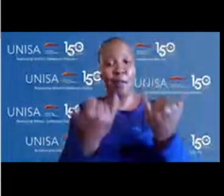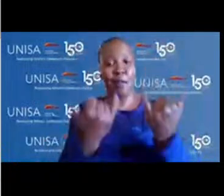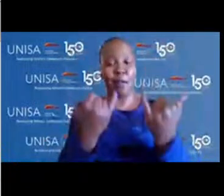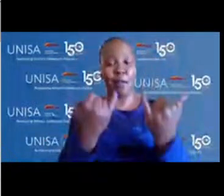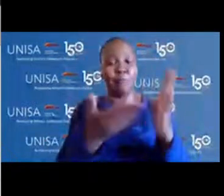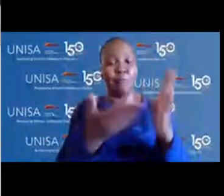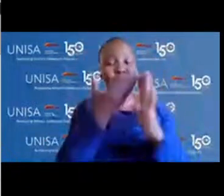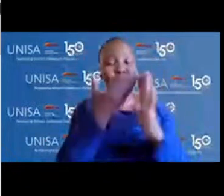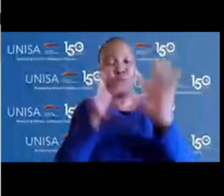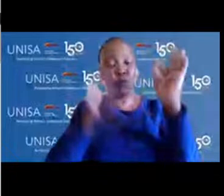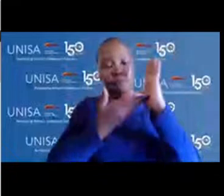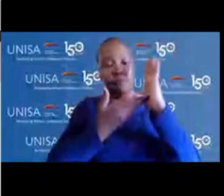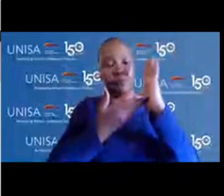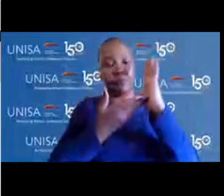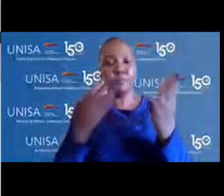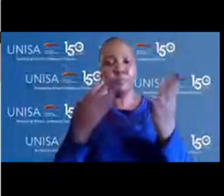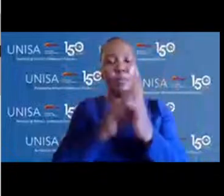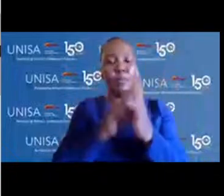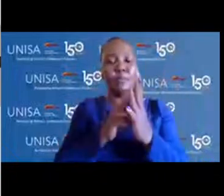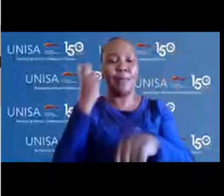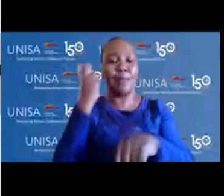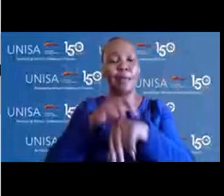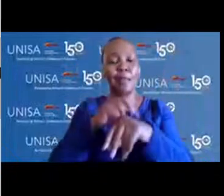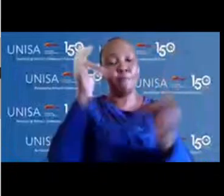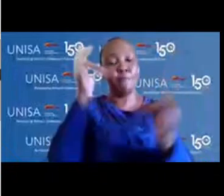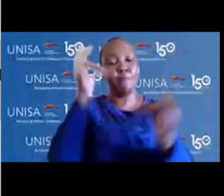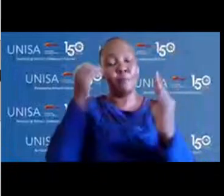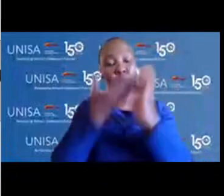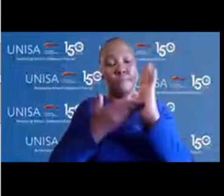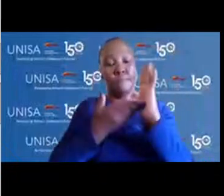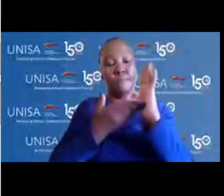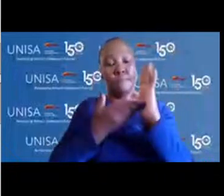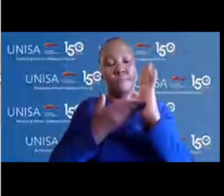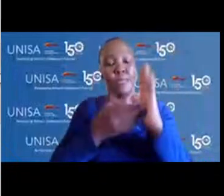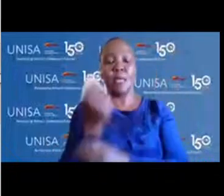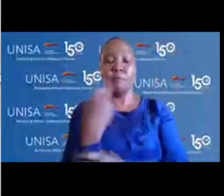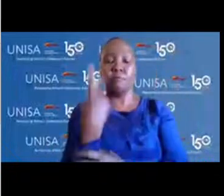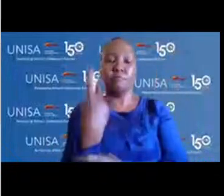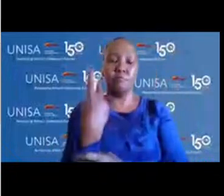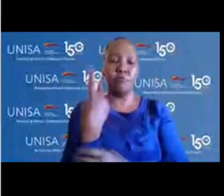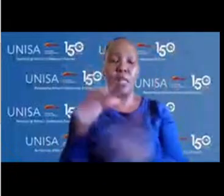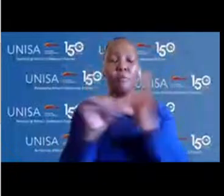it. It's page 2. This page 2, here